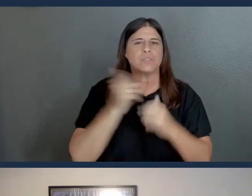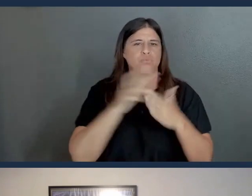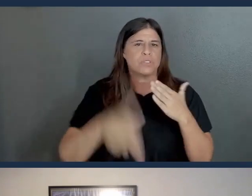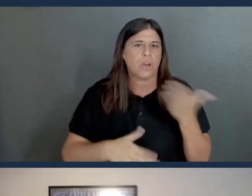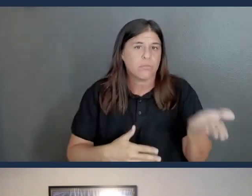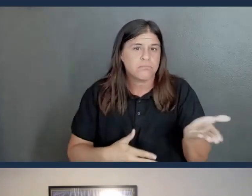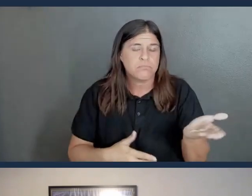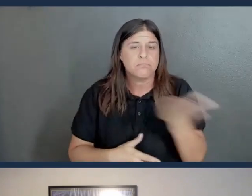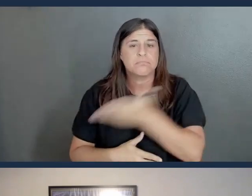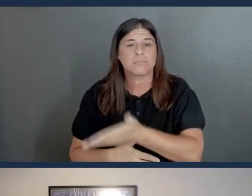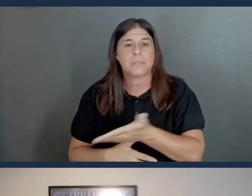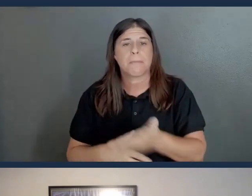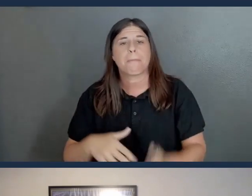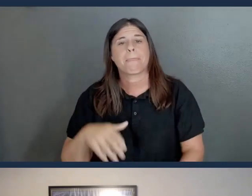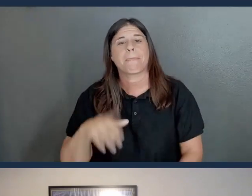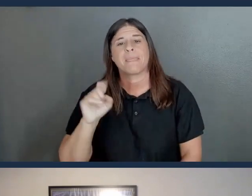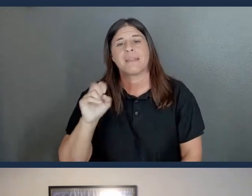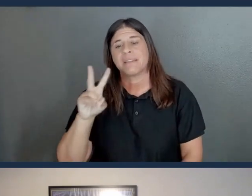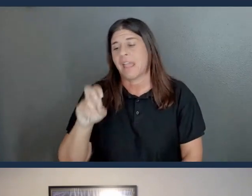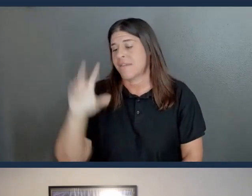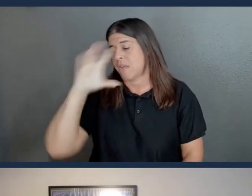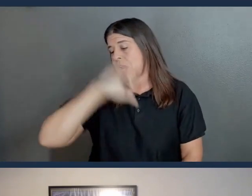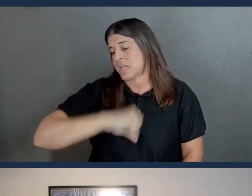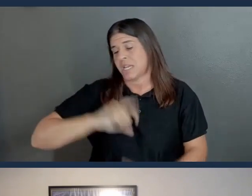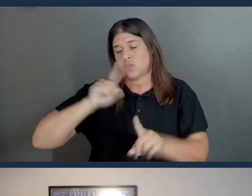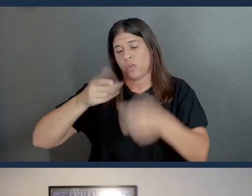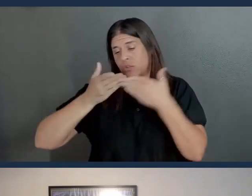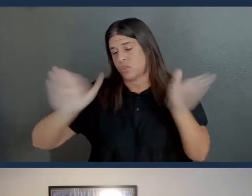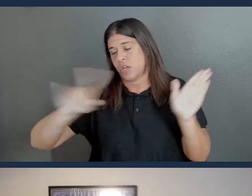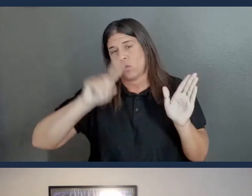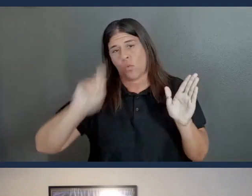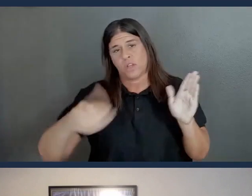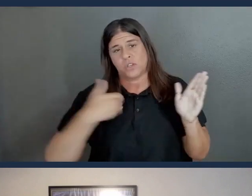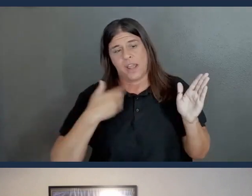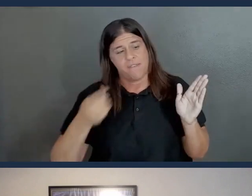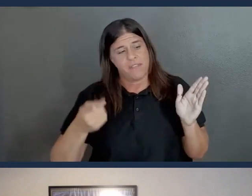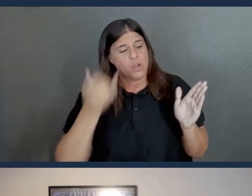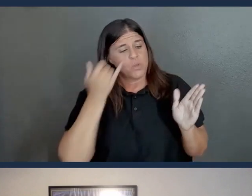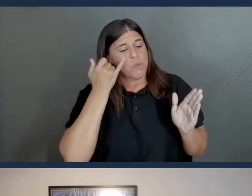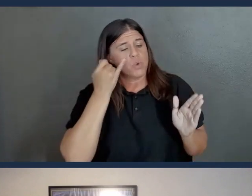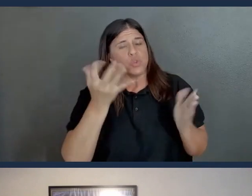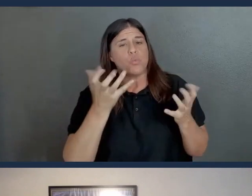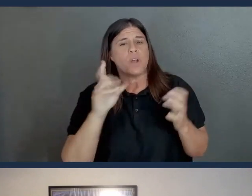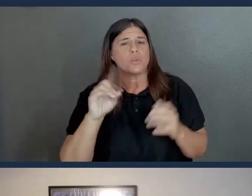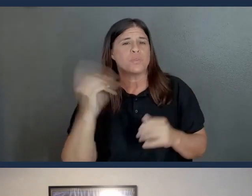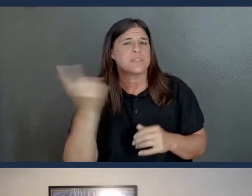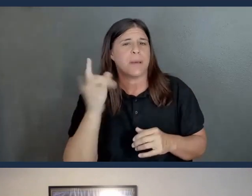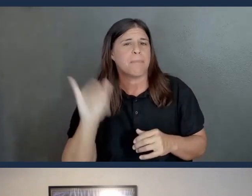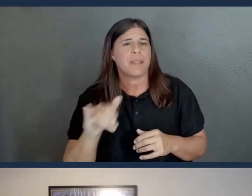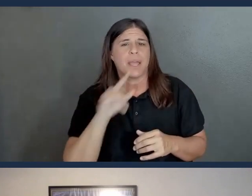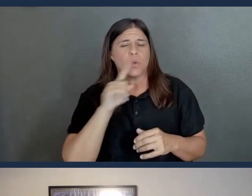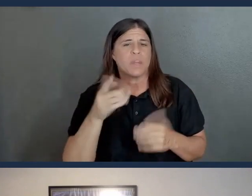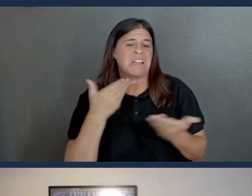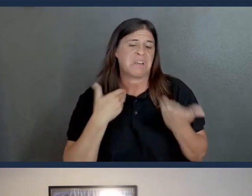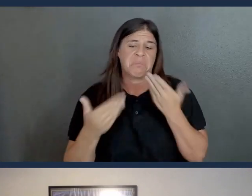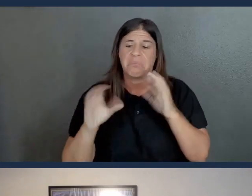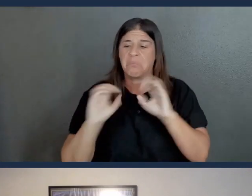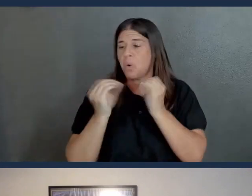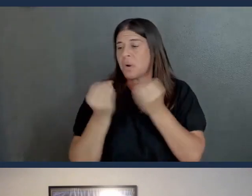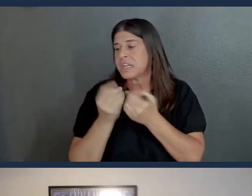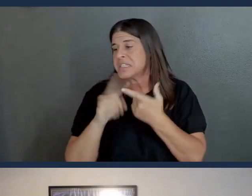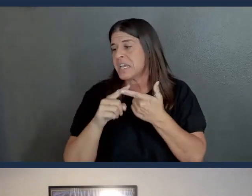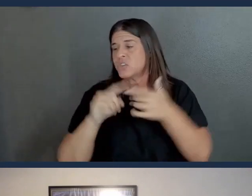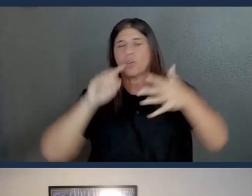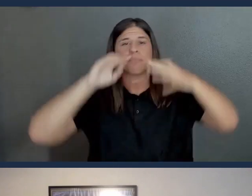I mean, there are, I guess to answer the general question here, if you wanted to do something like, let's say, take an organization or a